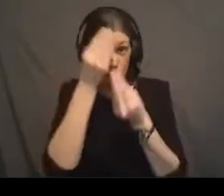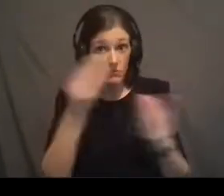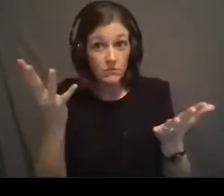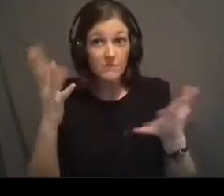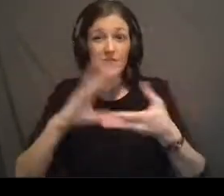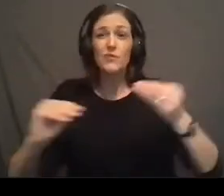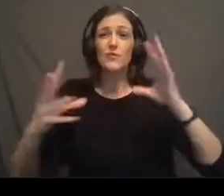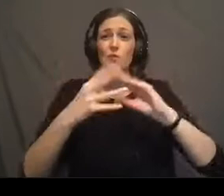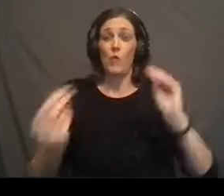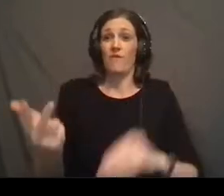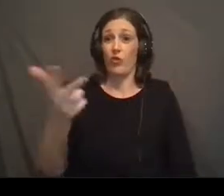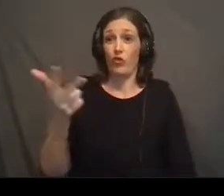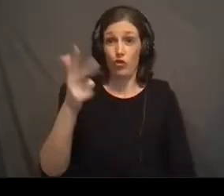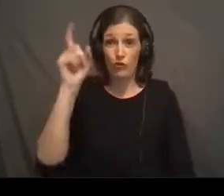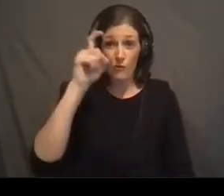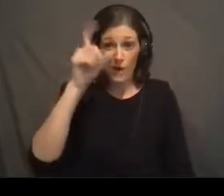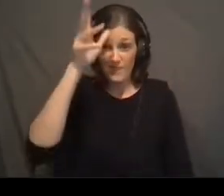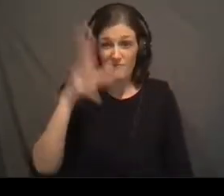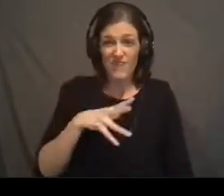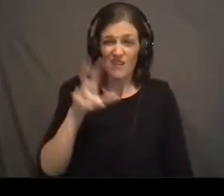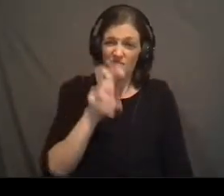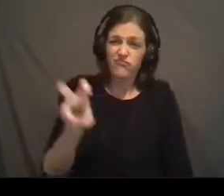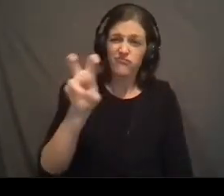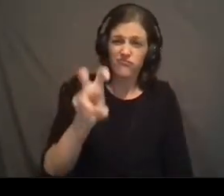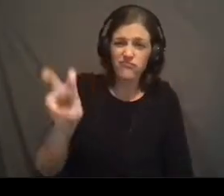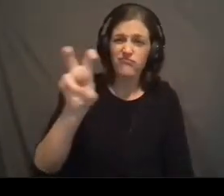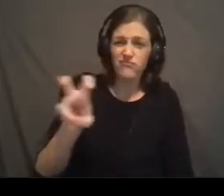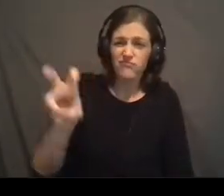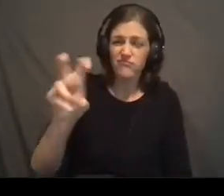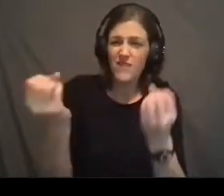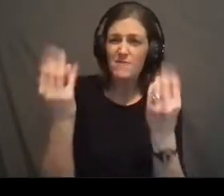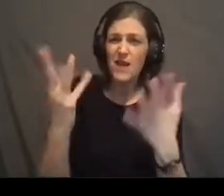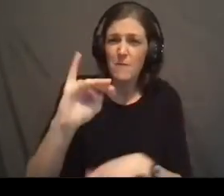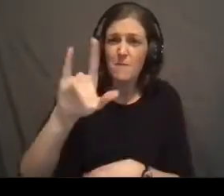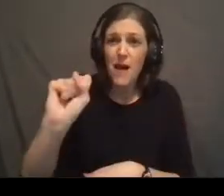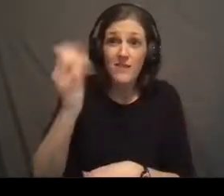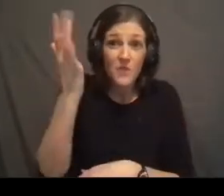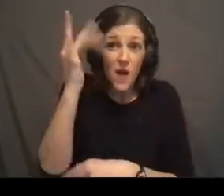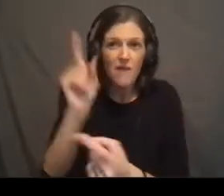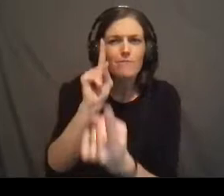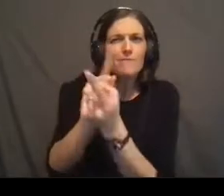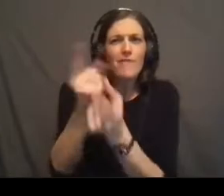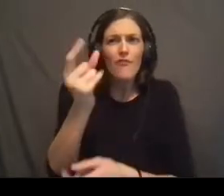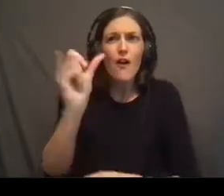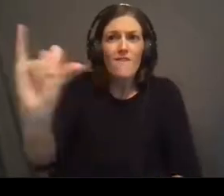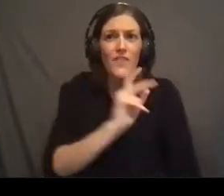a story of three wise men who journeyed for miles and miles to meet the Forever King.